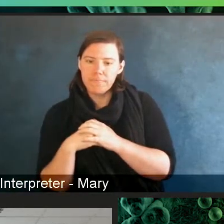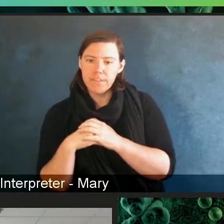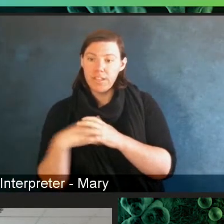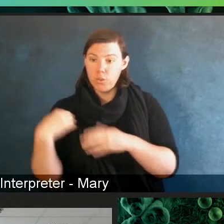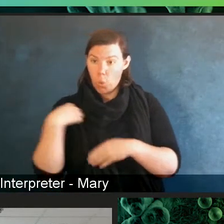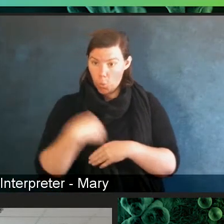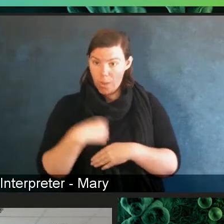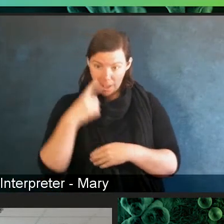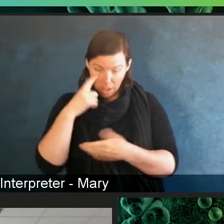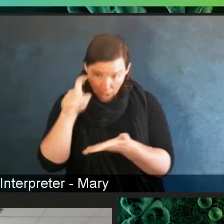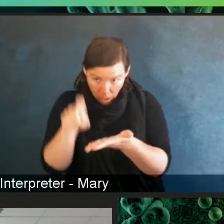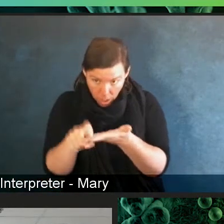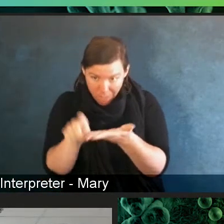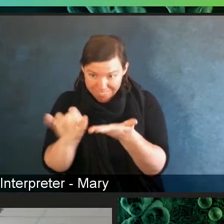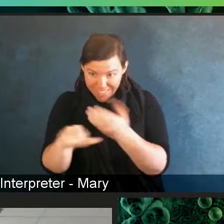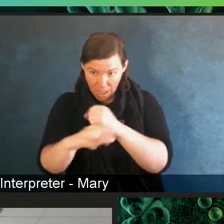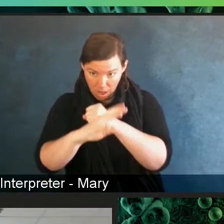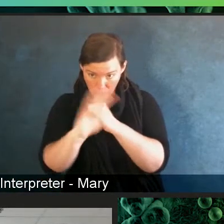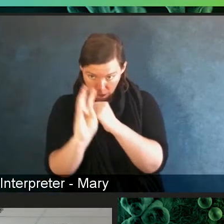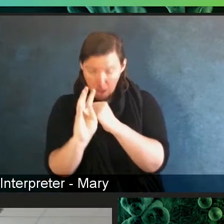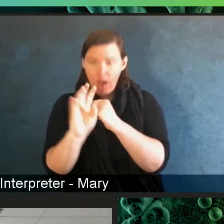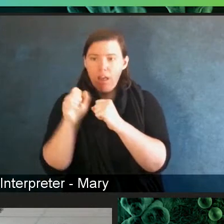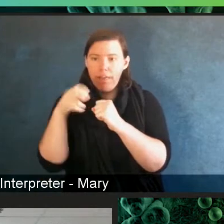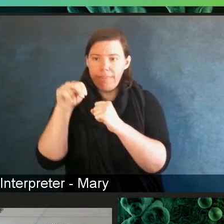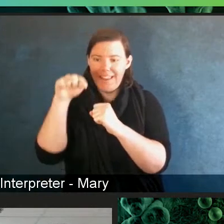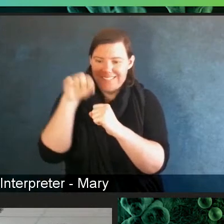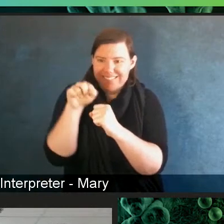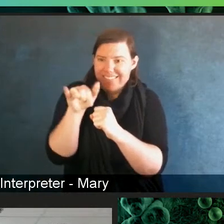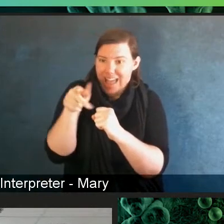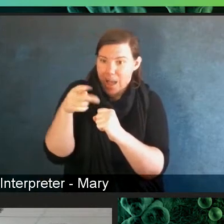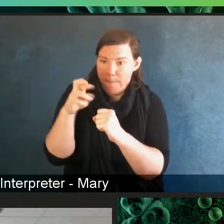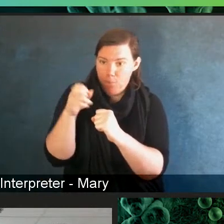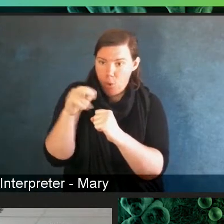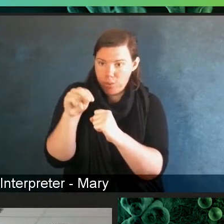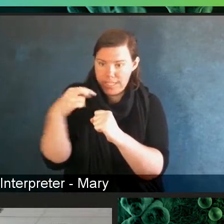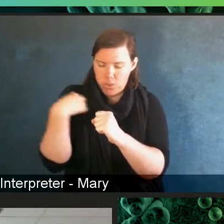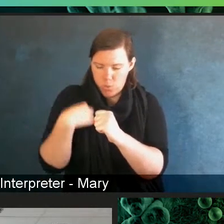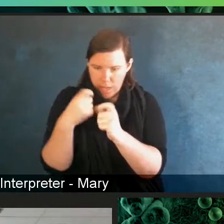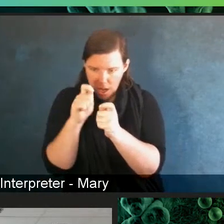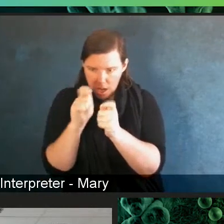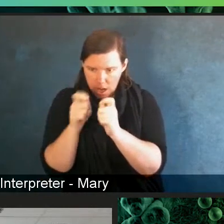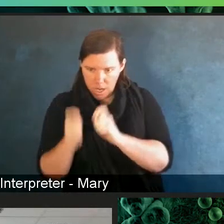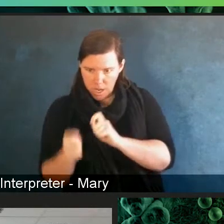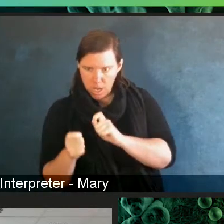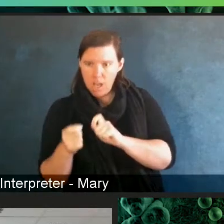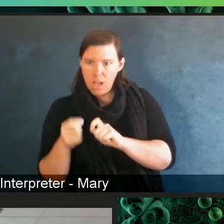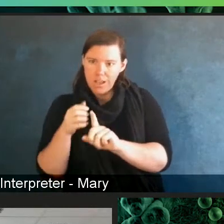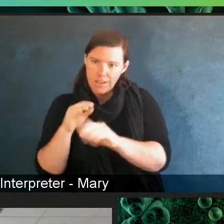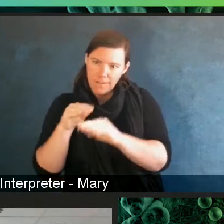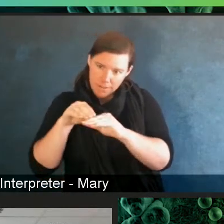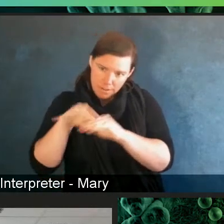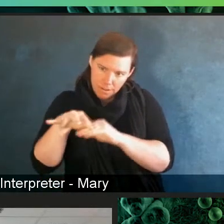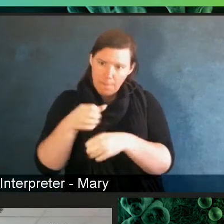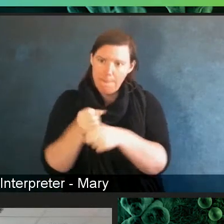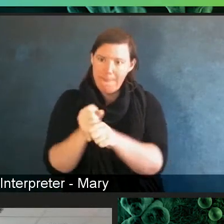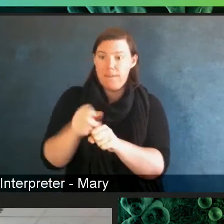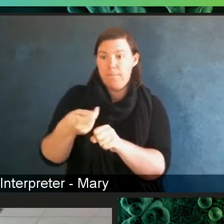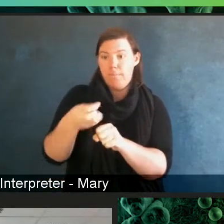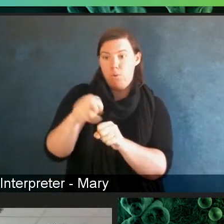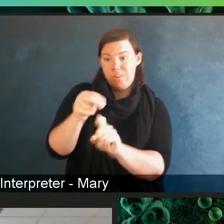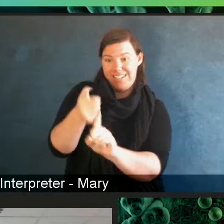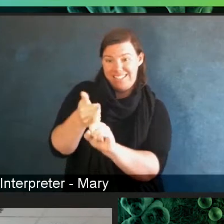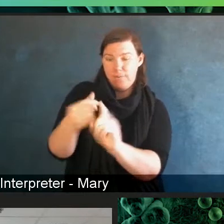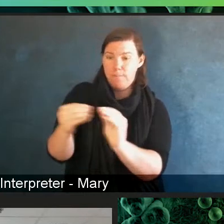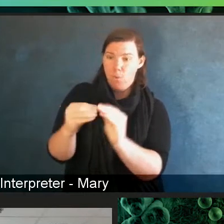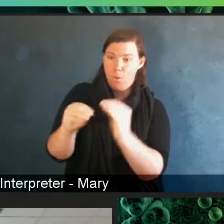then used to make that protein more stable. And by having a stabilized version of that protein, that's actually what's